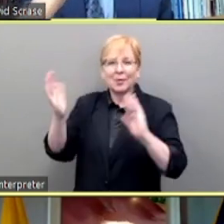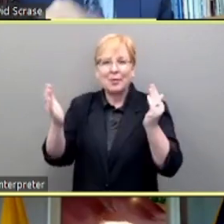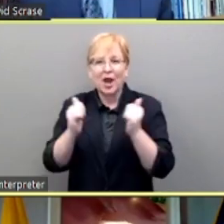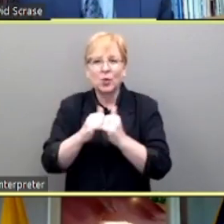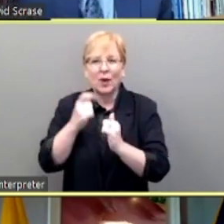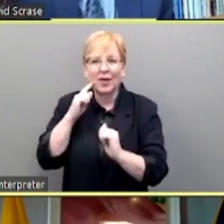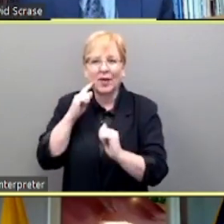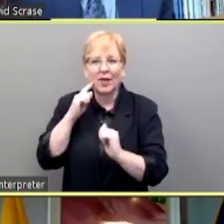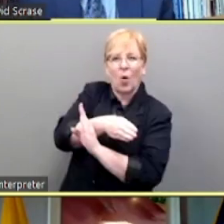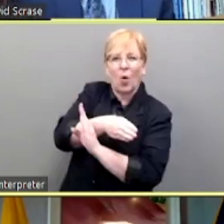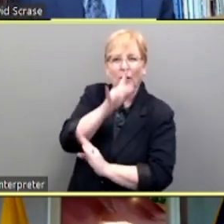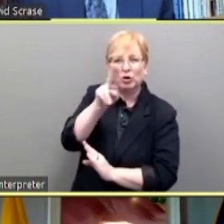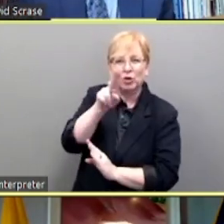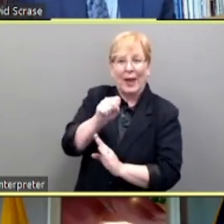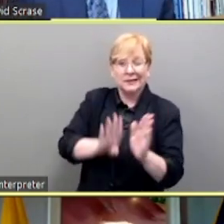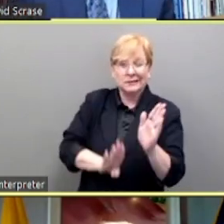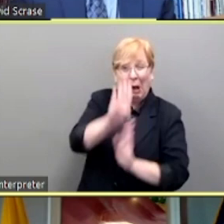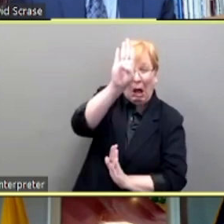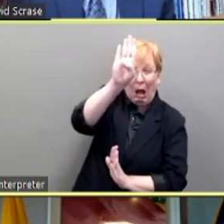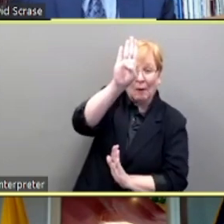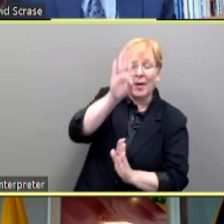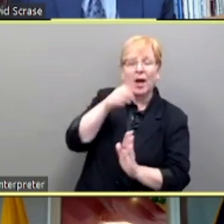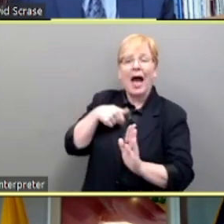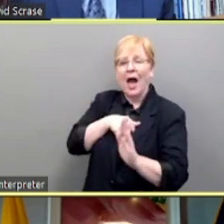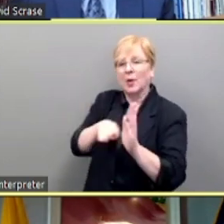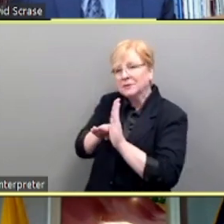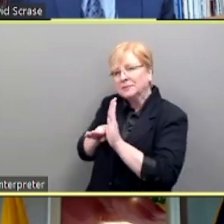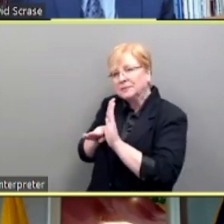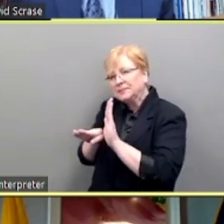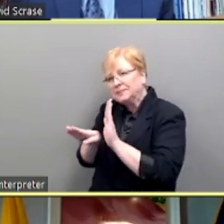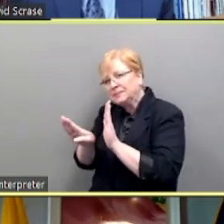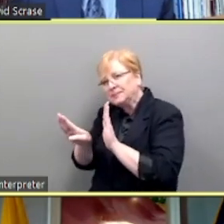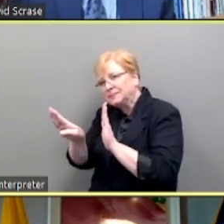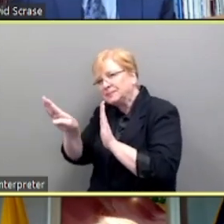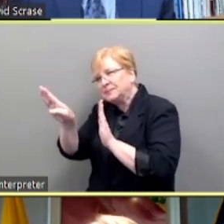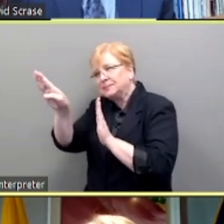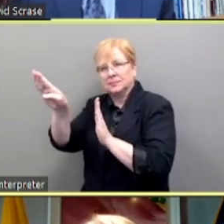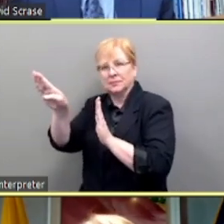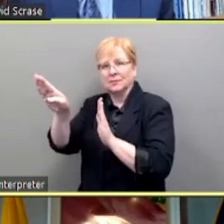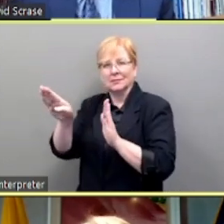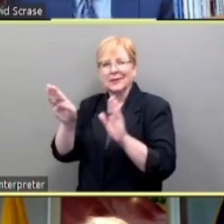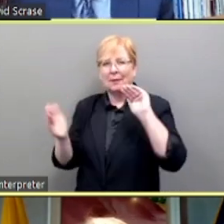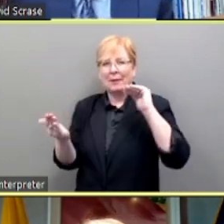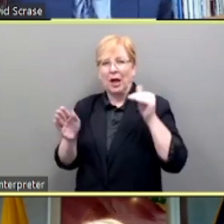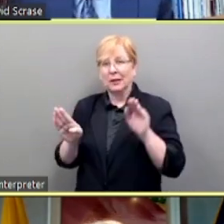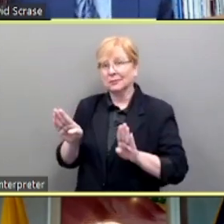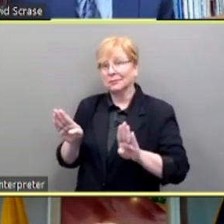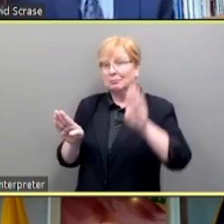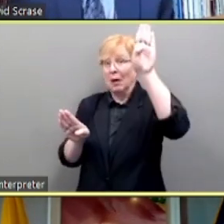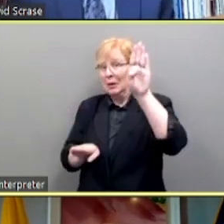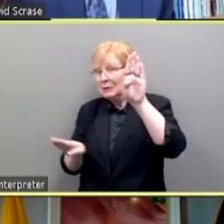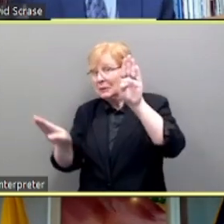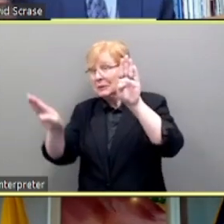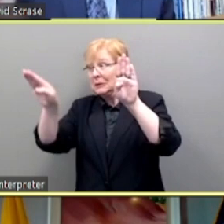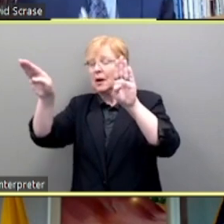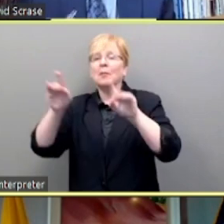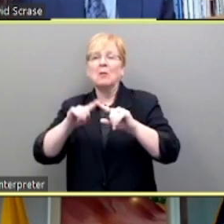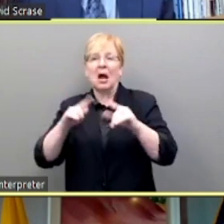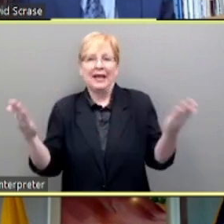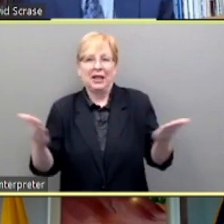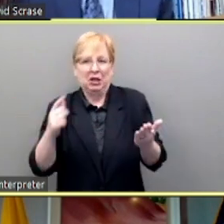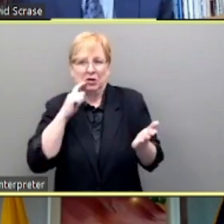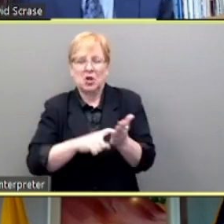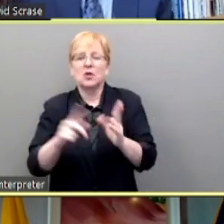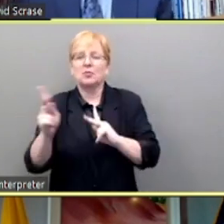more shallow, but we are seeing significant problems with hospitals filling and problems transferring people